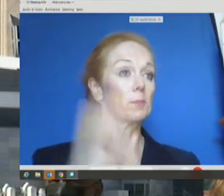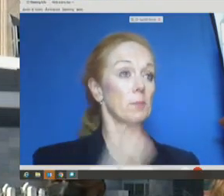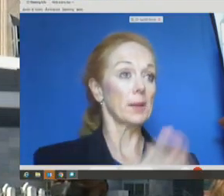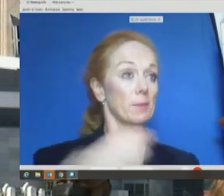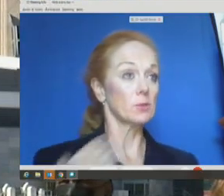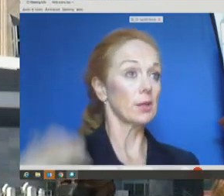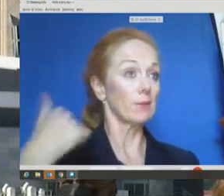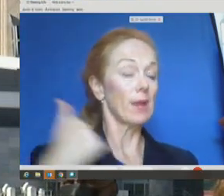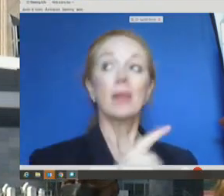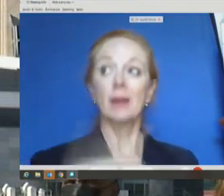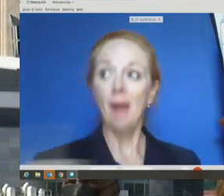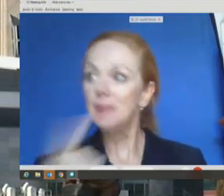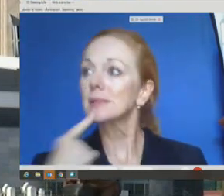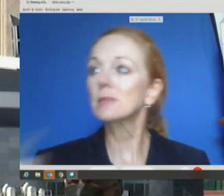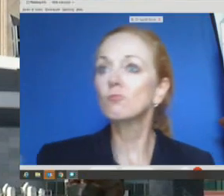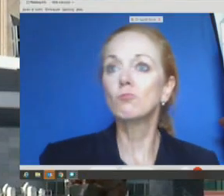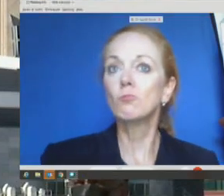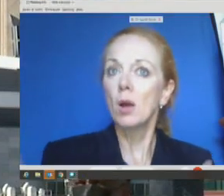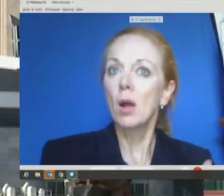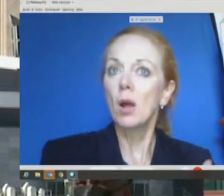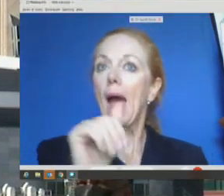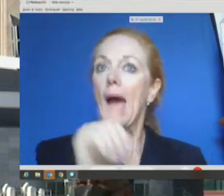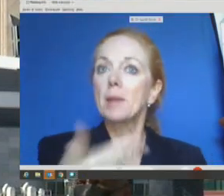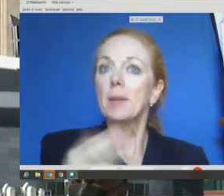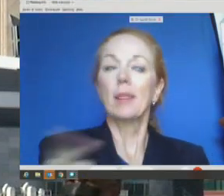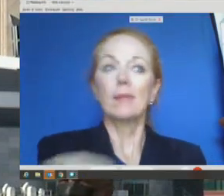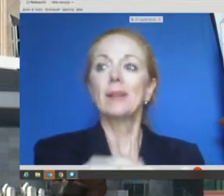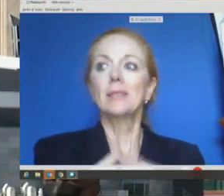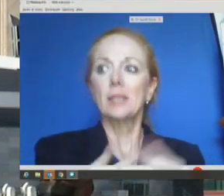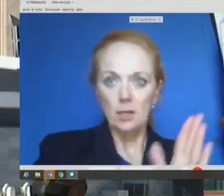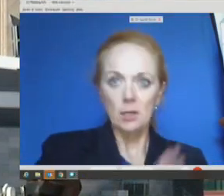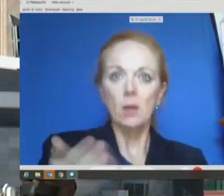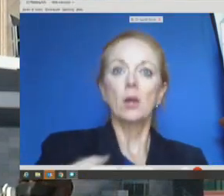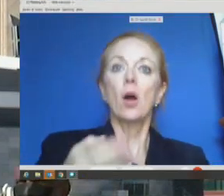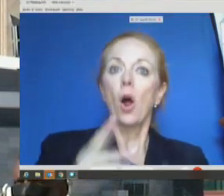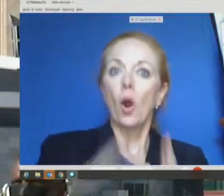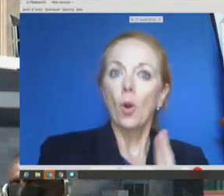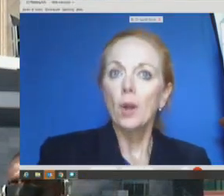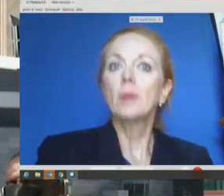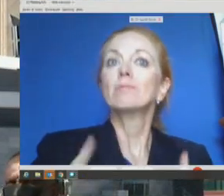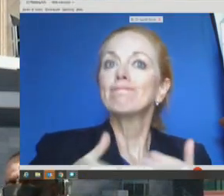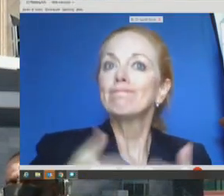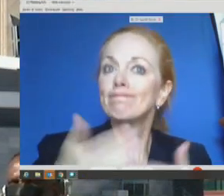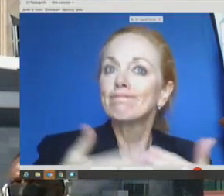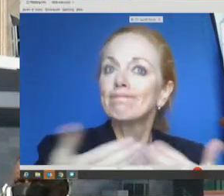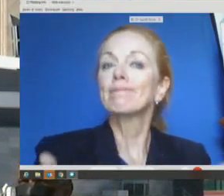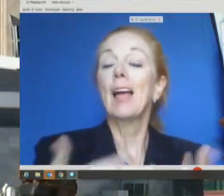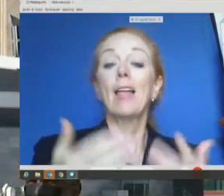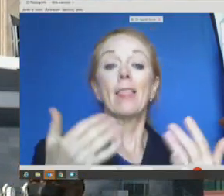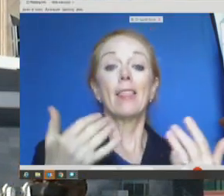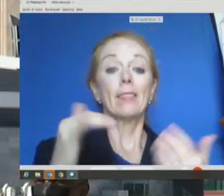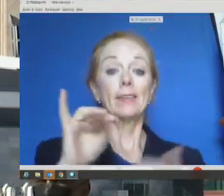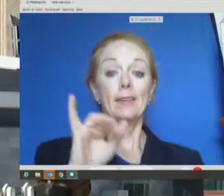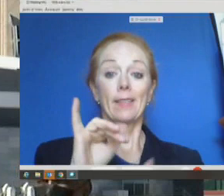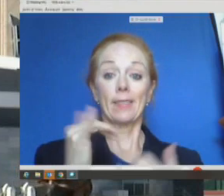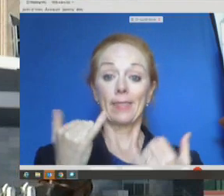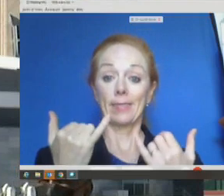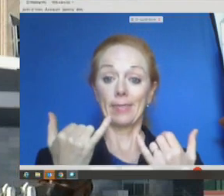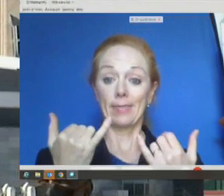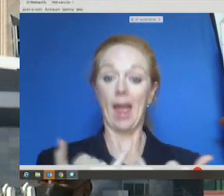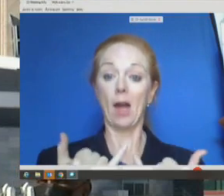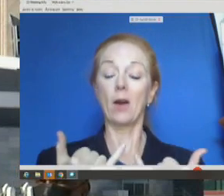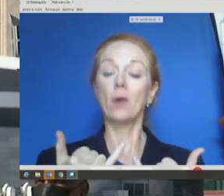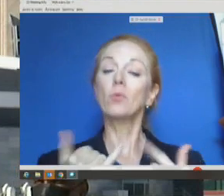move forward quickly and swiftly, and that's why we're standing here today. The results of the investigation has been completed,